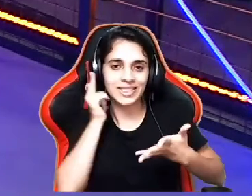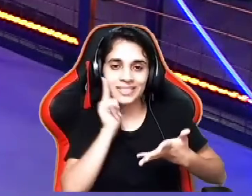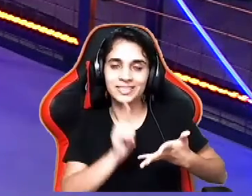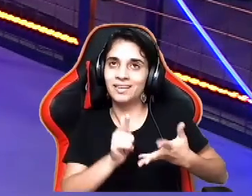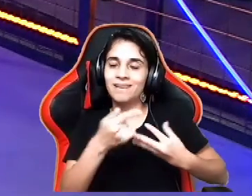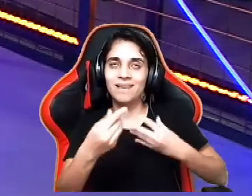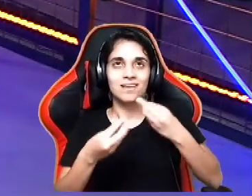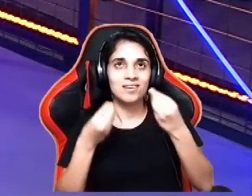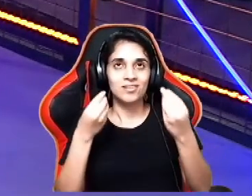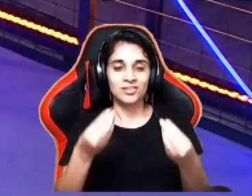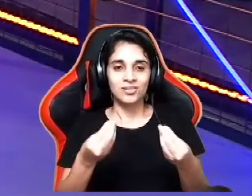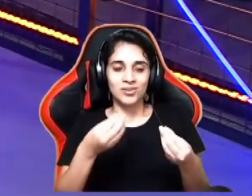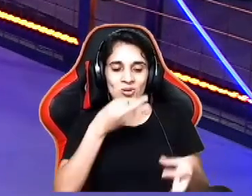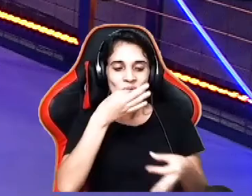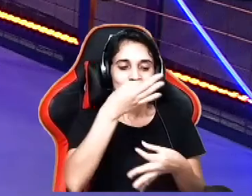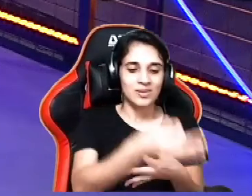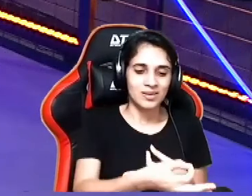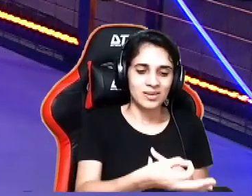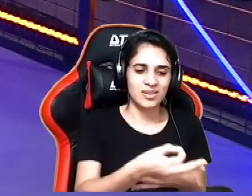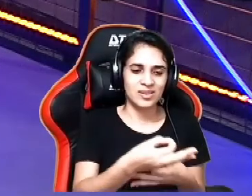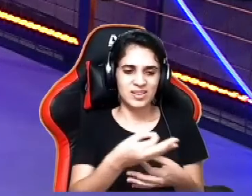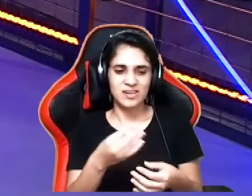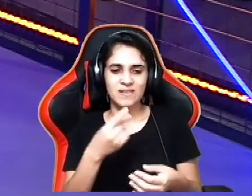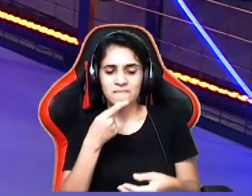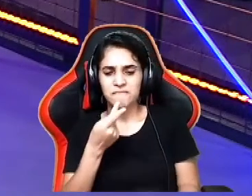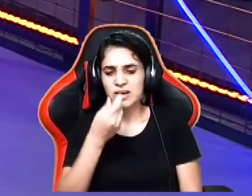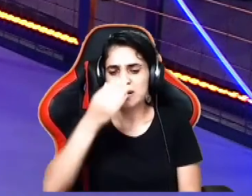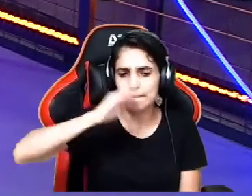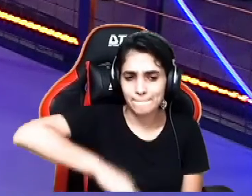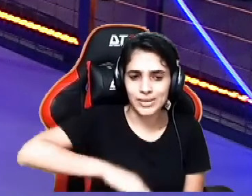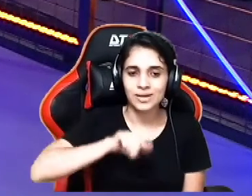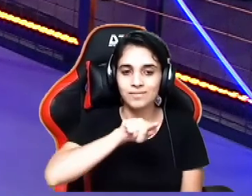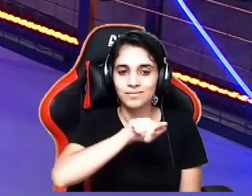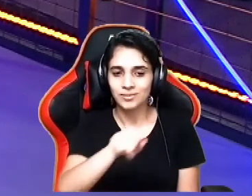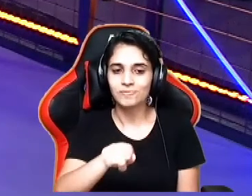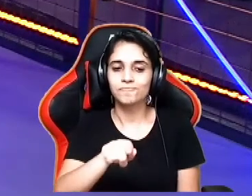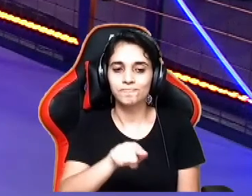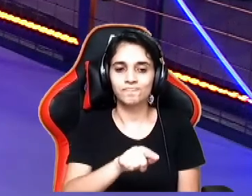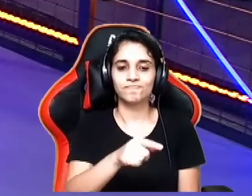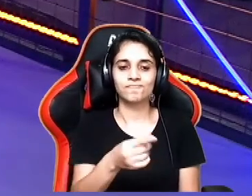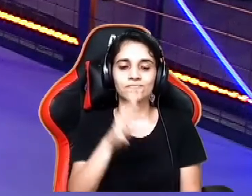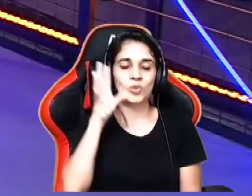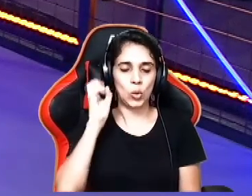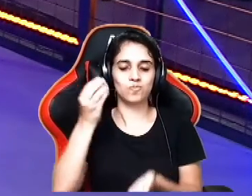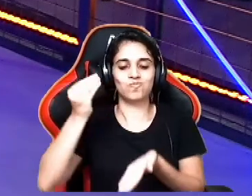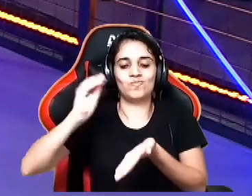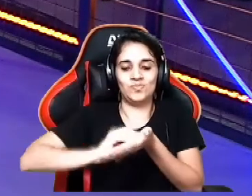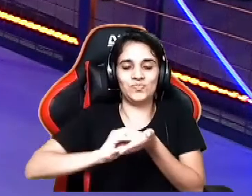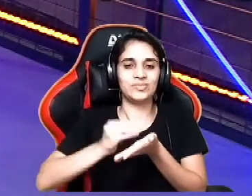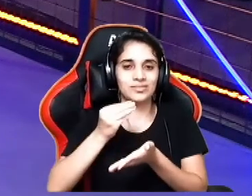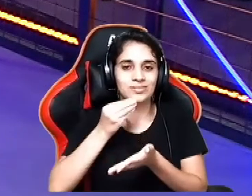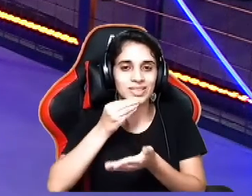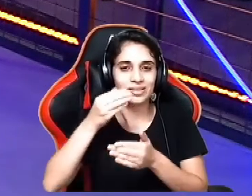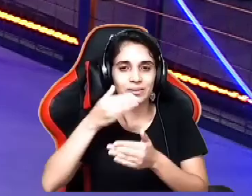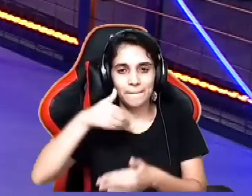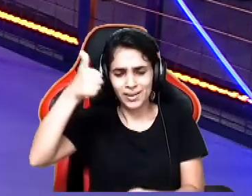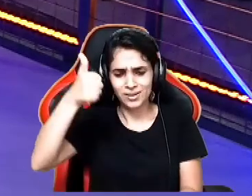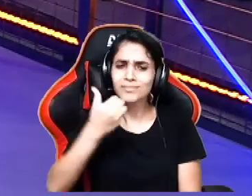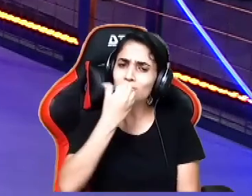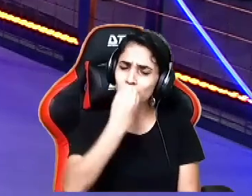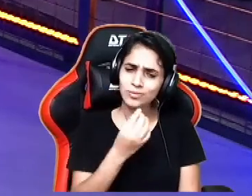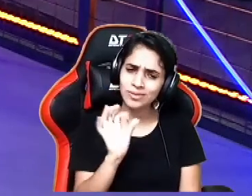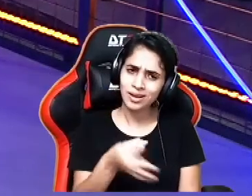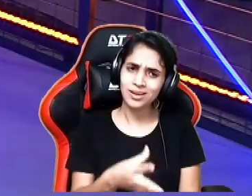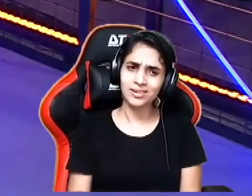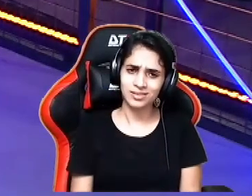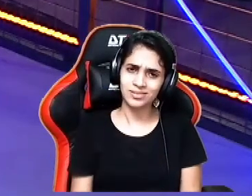a briefing document that you can opinionate about the game, and they hear us. It's